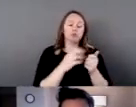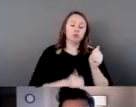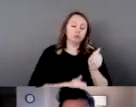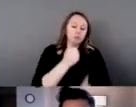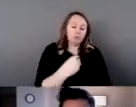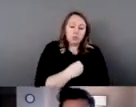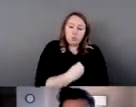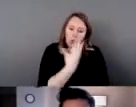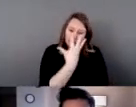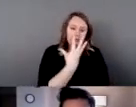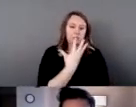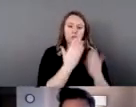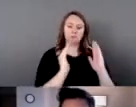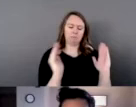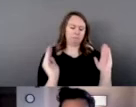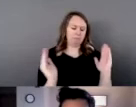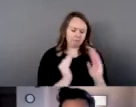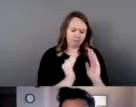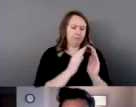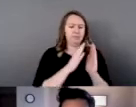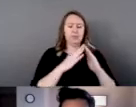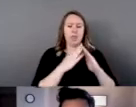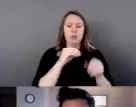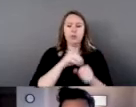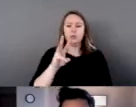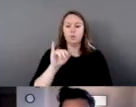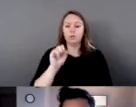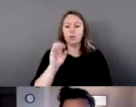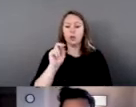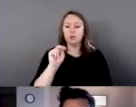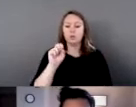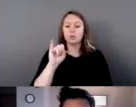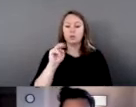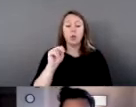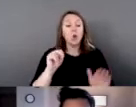in Wisconsin. Growing up, I knew I was Native, but